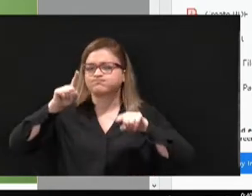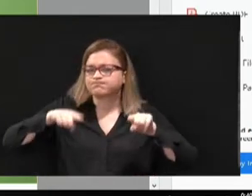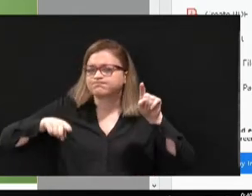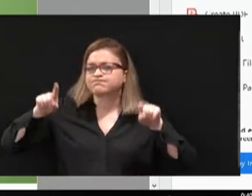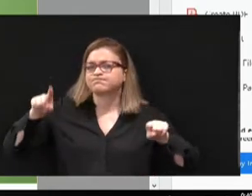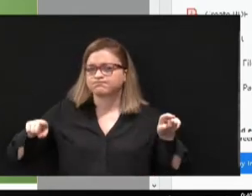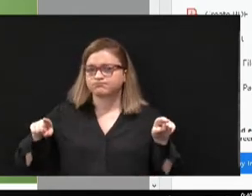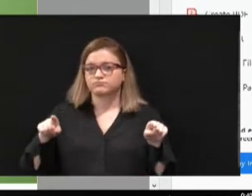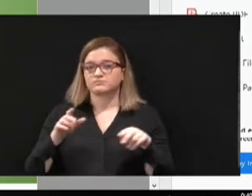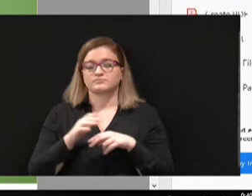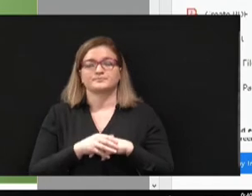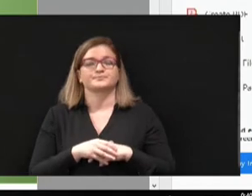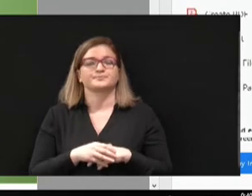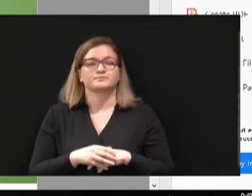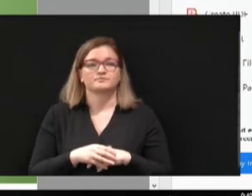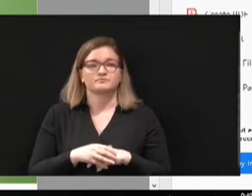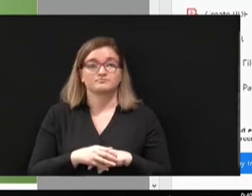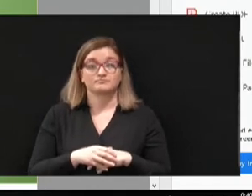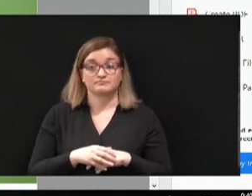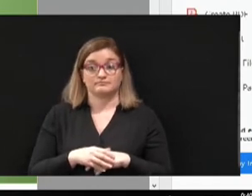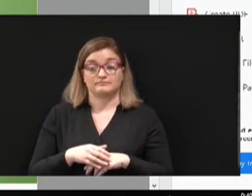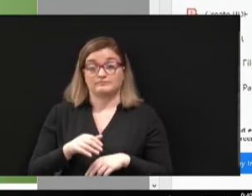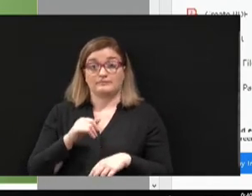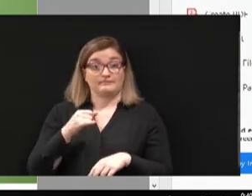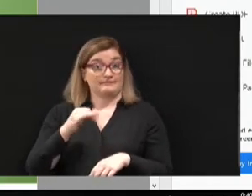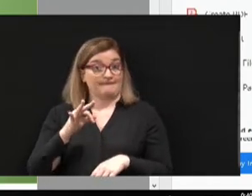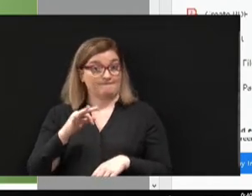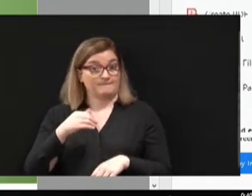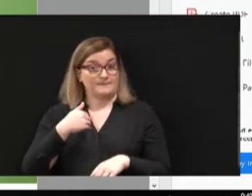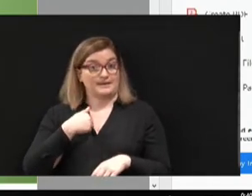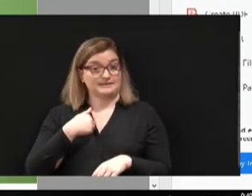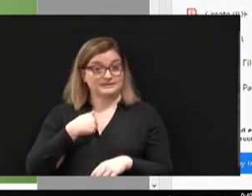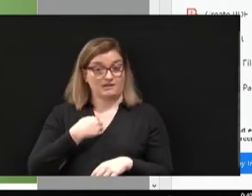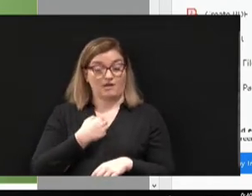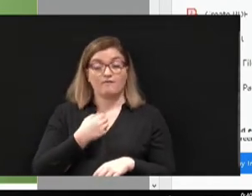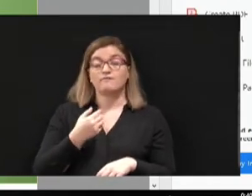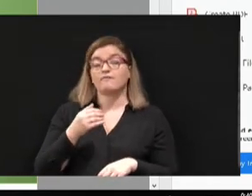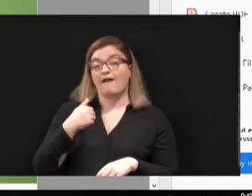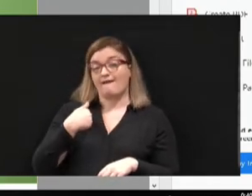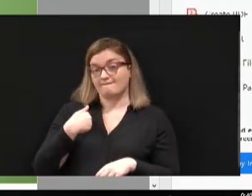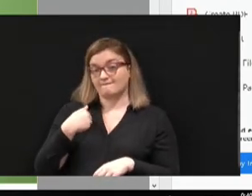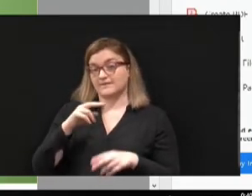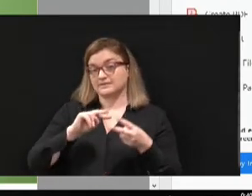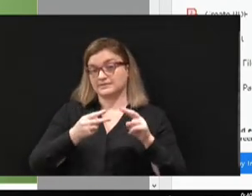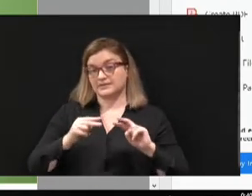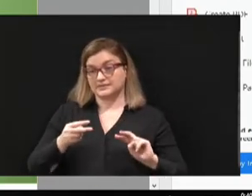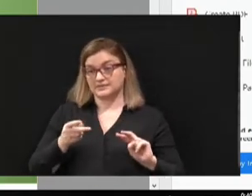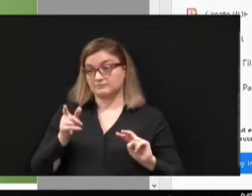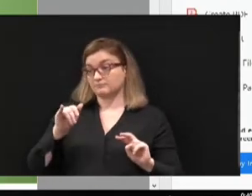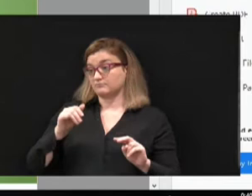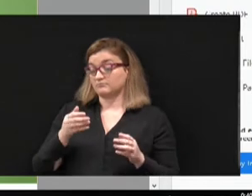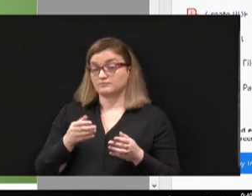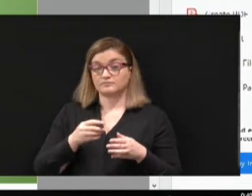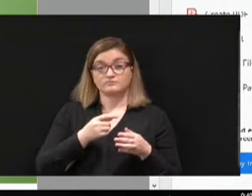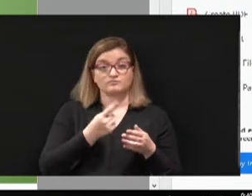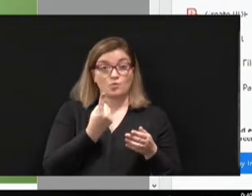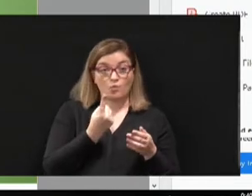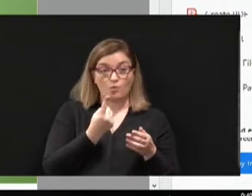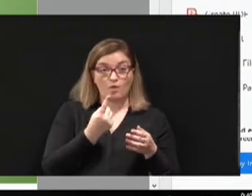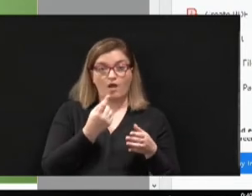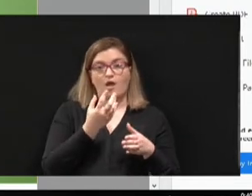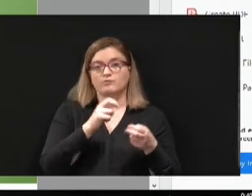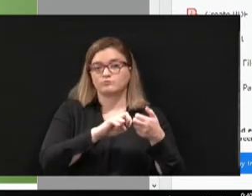spelling component. If Jamie has dyslexia, she may have difficulties with the decoding